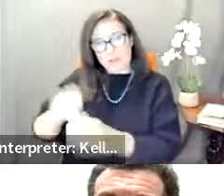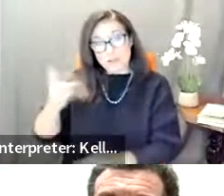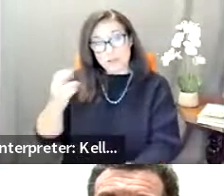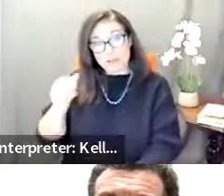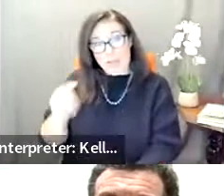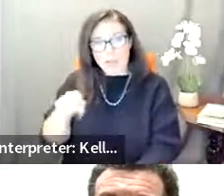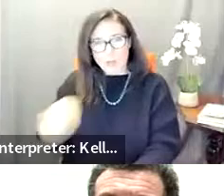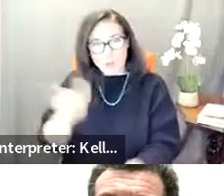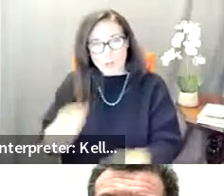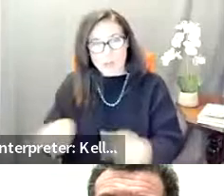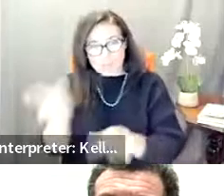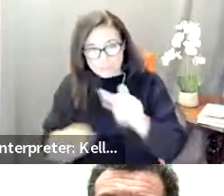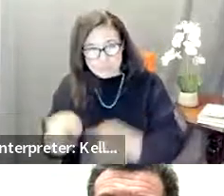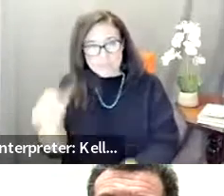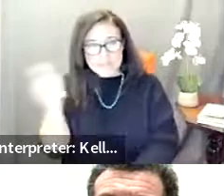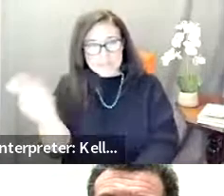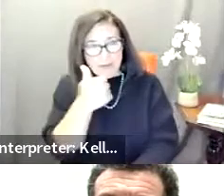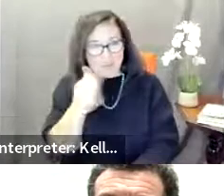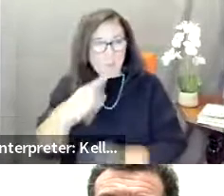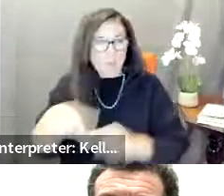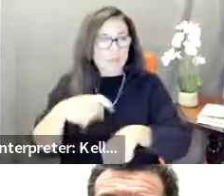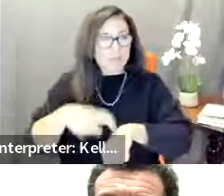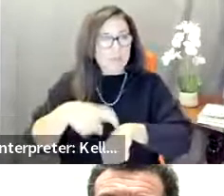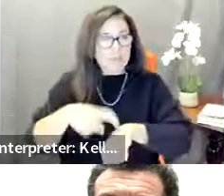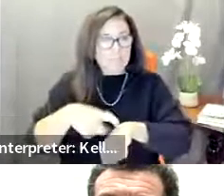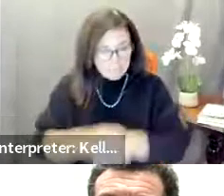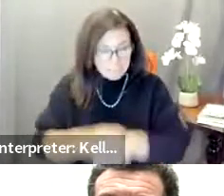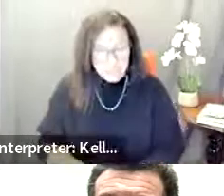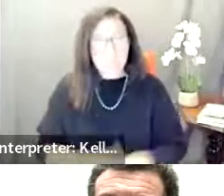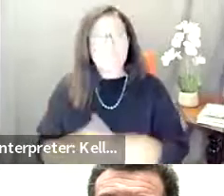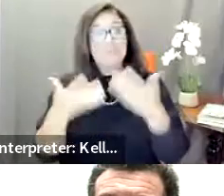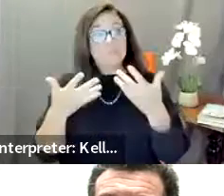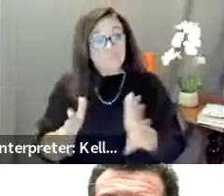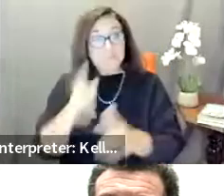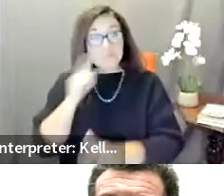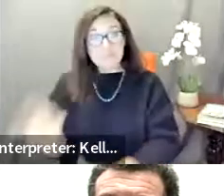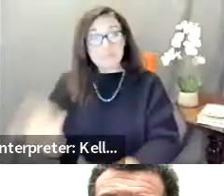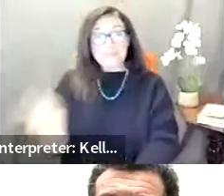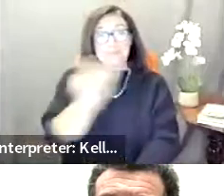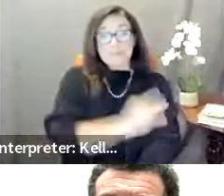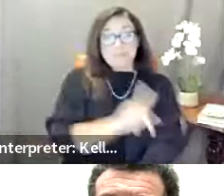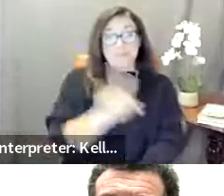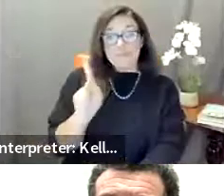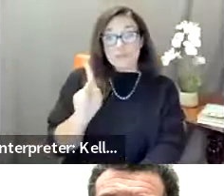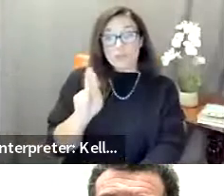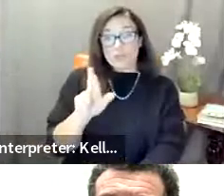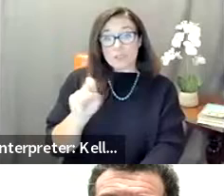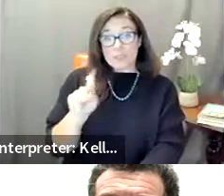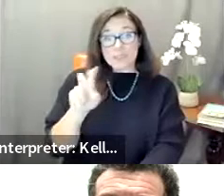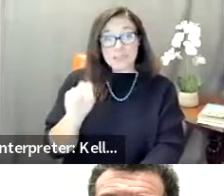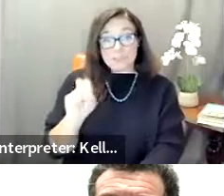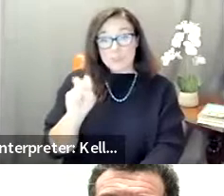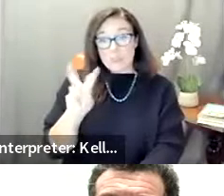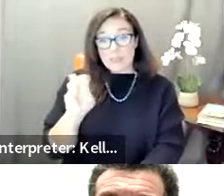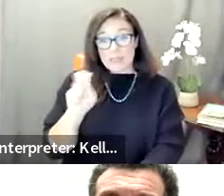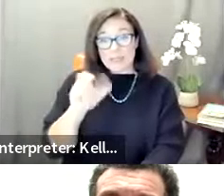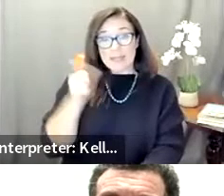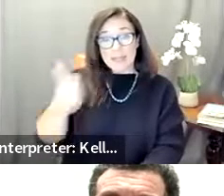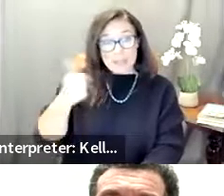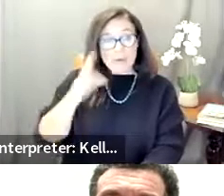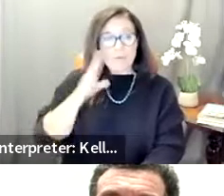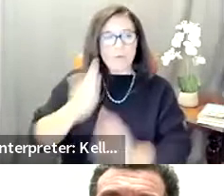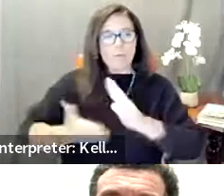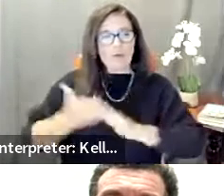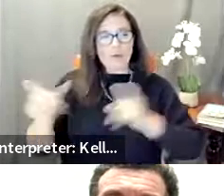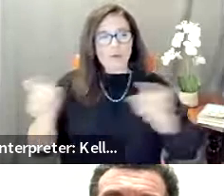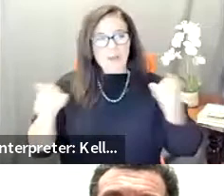without further ado, I would like to pass it on to Kirsten Sweeney, your moderator for this afternoon.